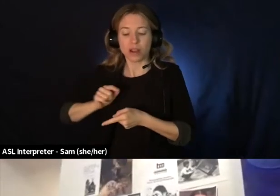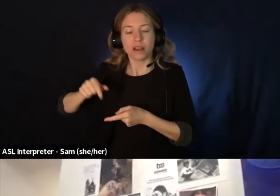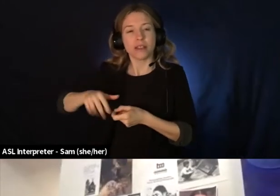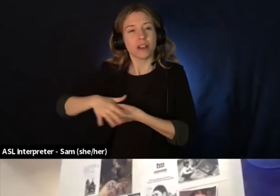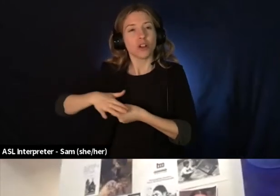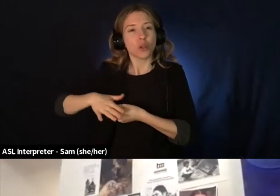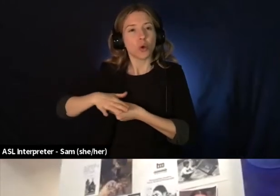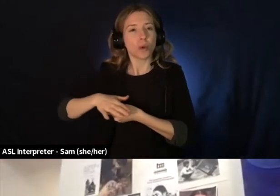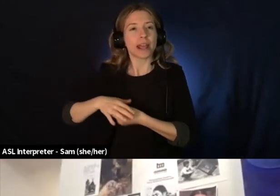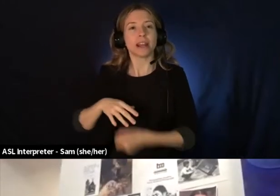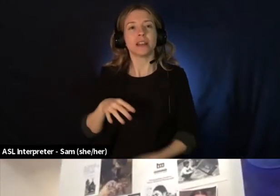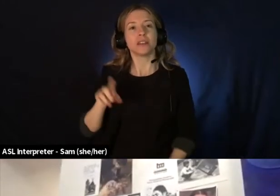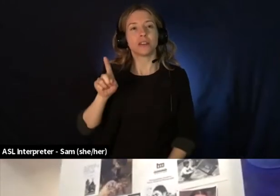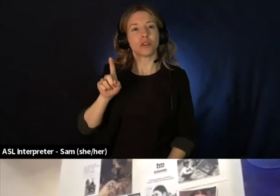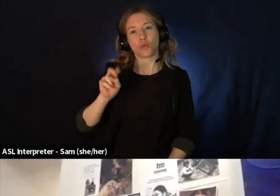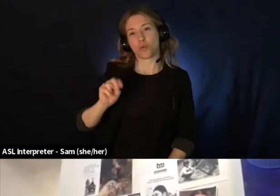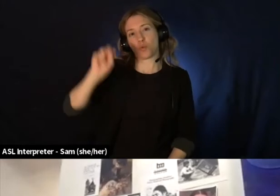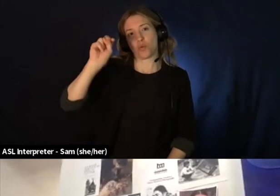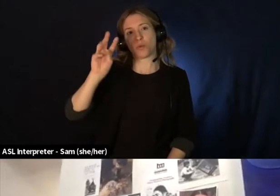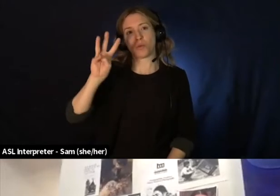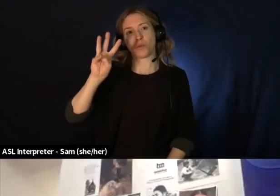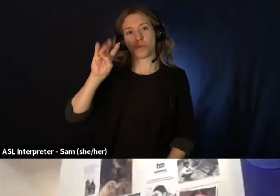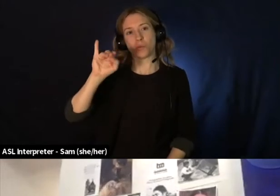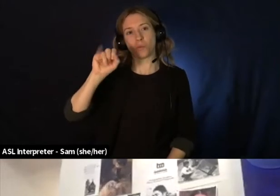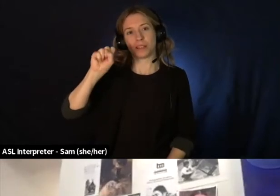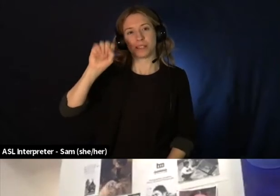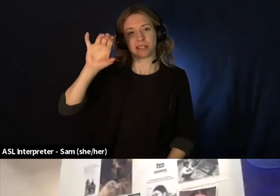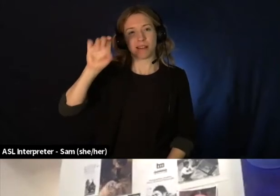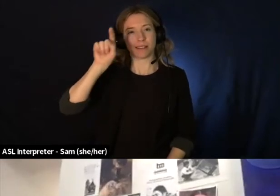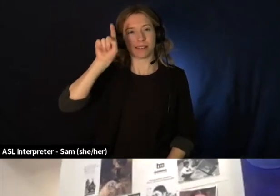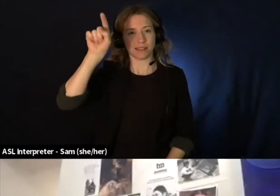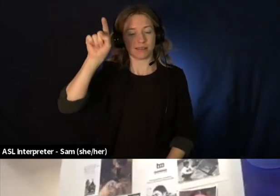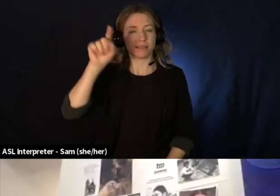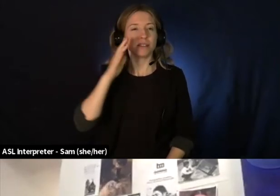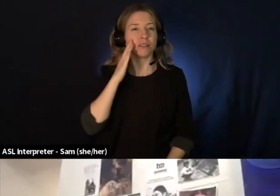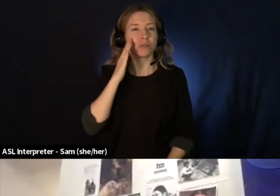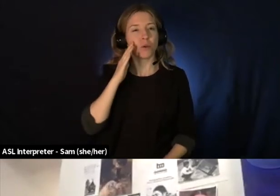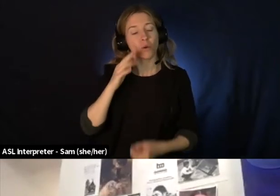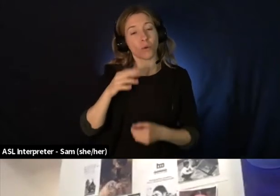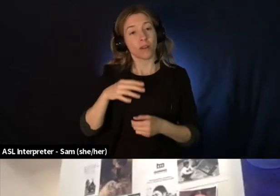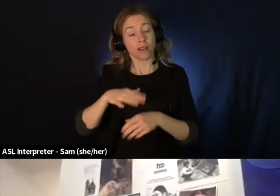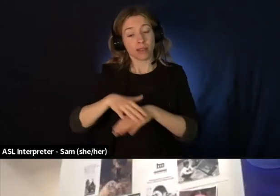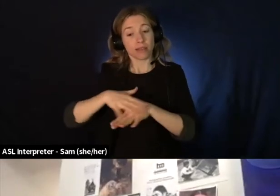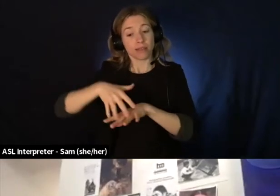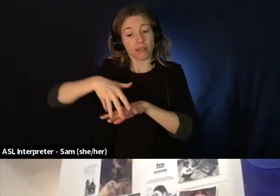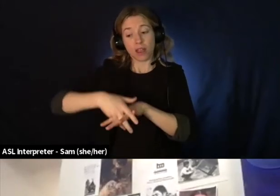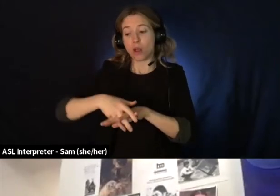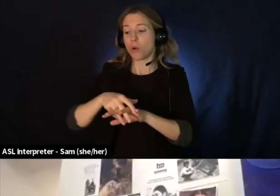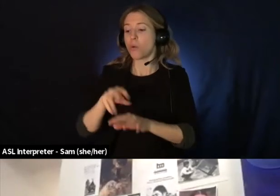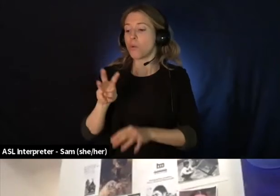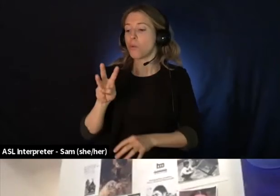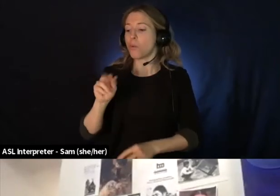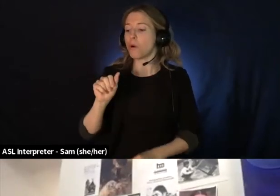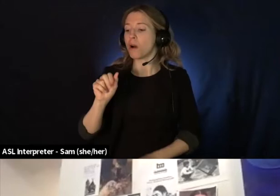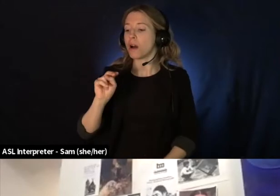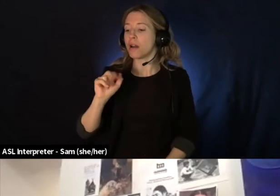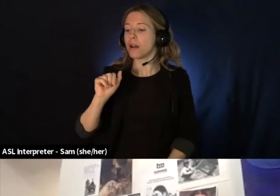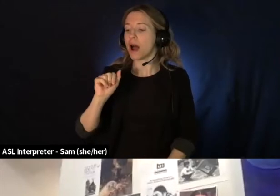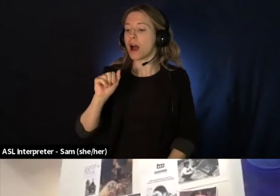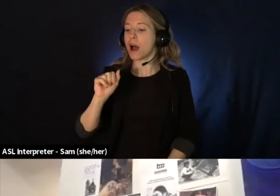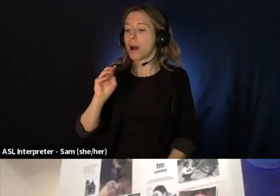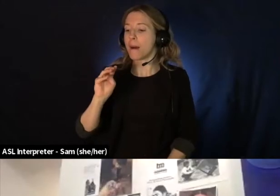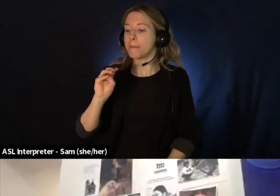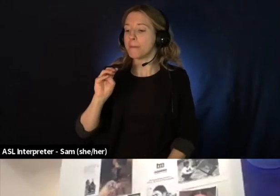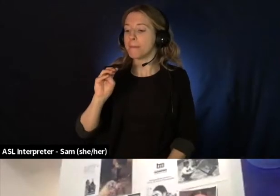in Wisconsin, next to the Menominee in northern part of Wisconsin. You see, we're spread out all over the